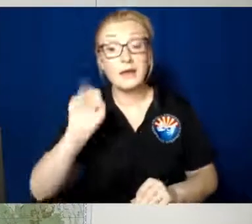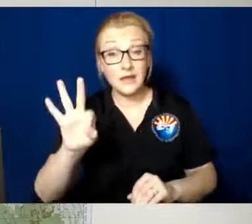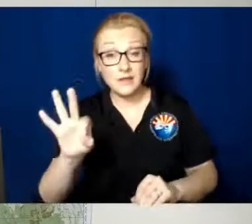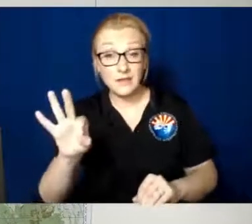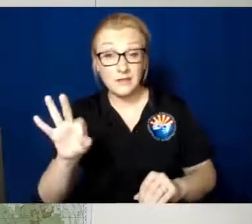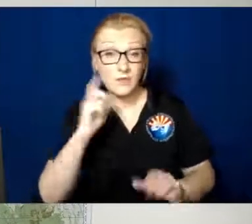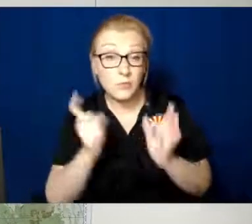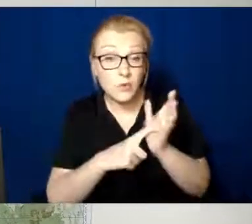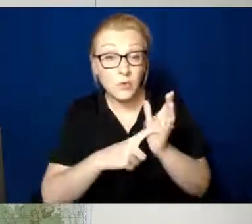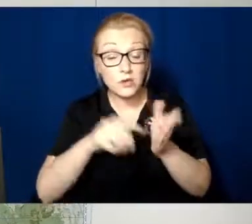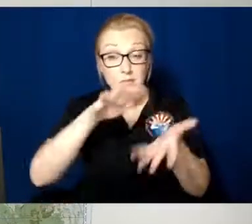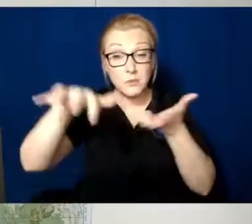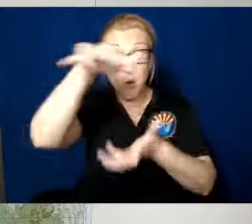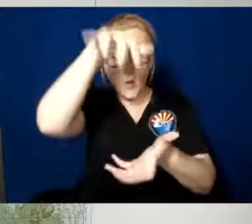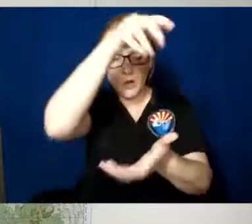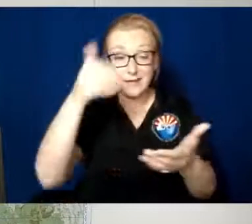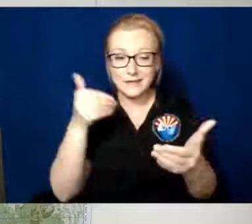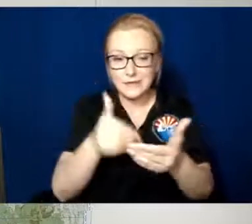unburned structures or